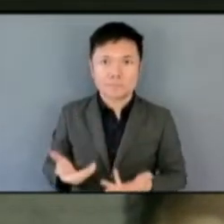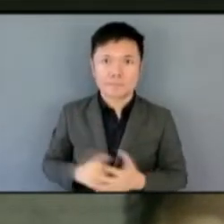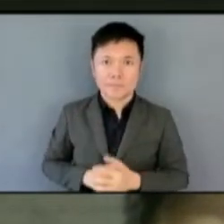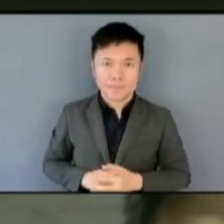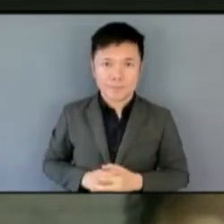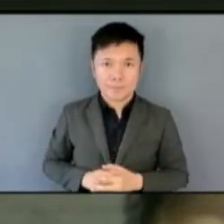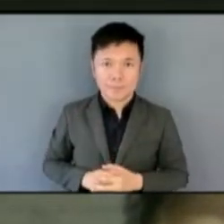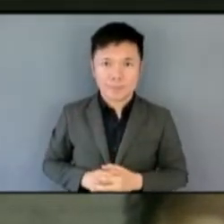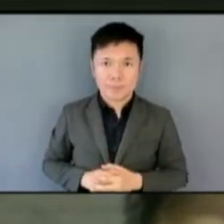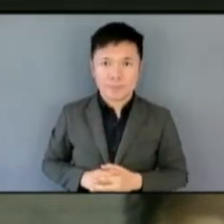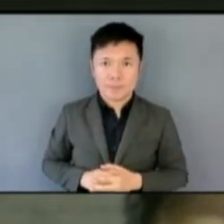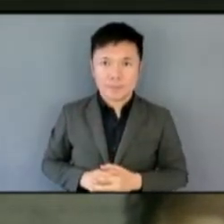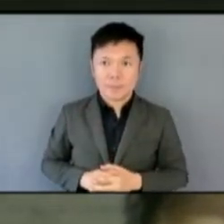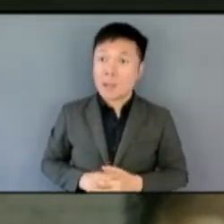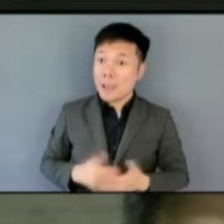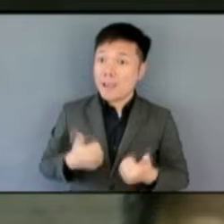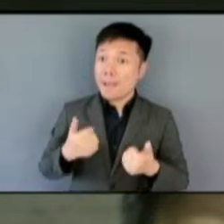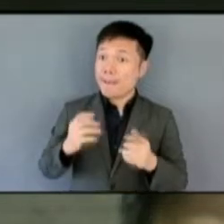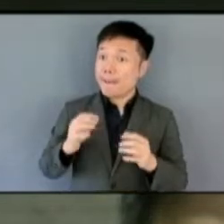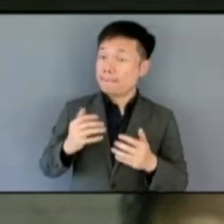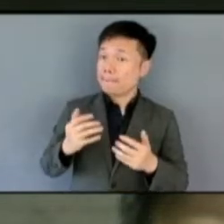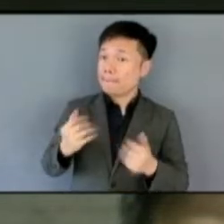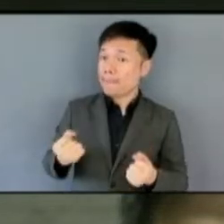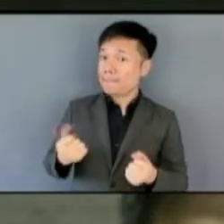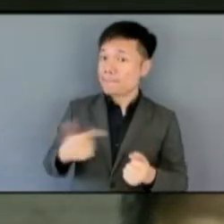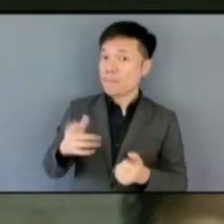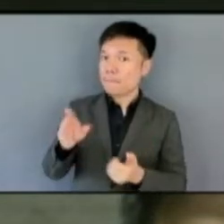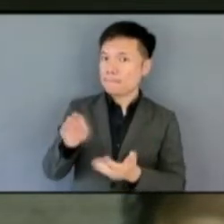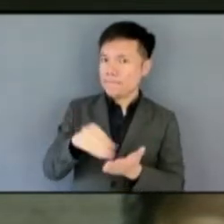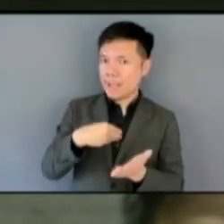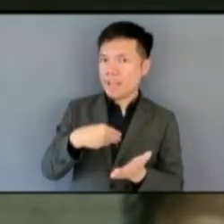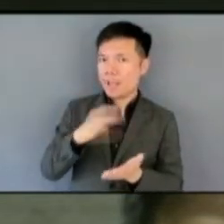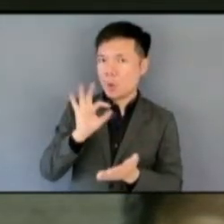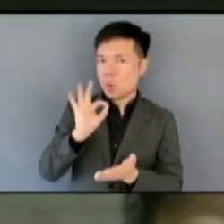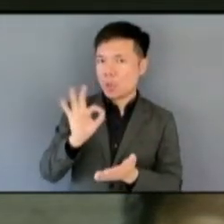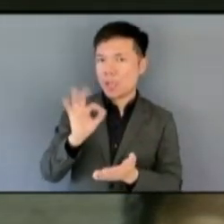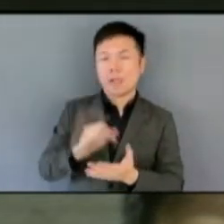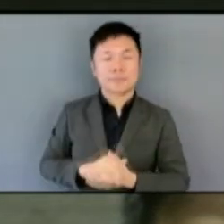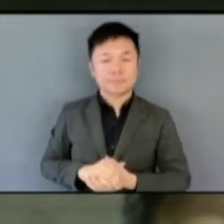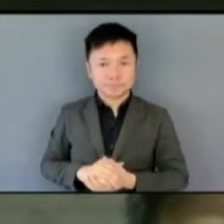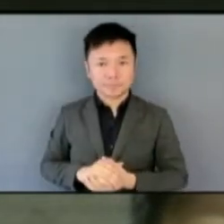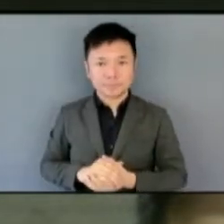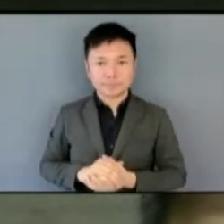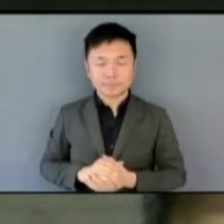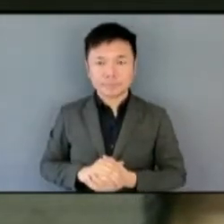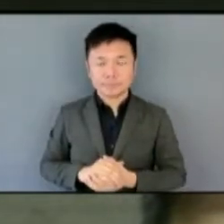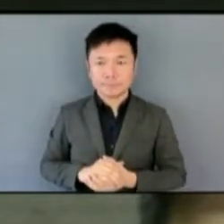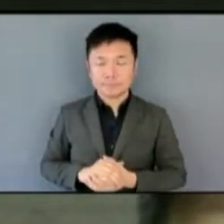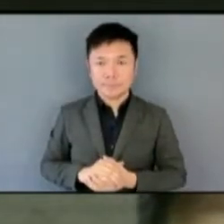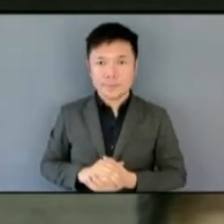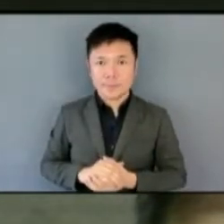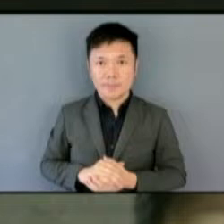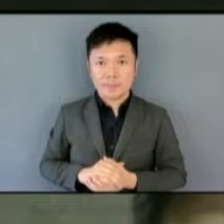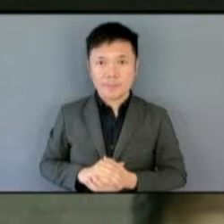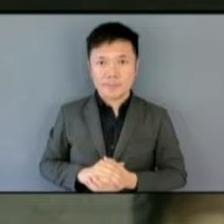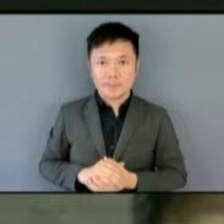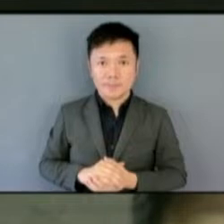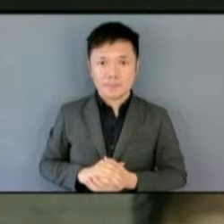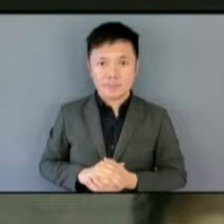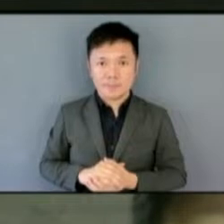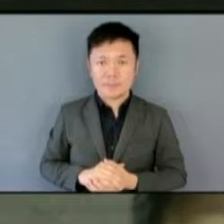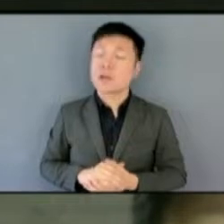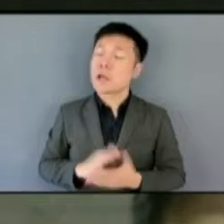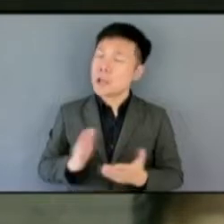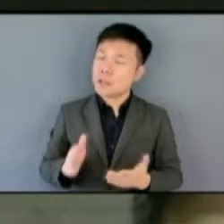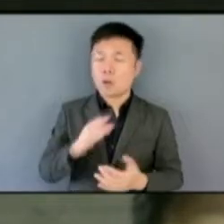accessing appropriate compensations, and also that they will also be able to enjoy